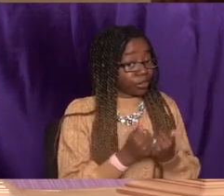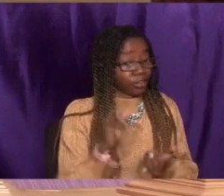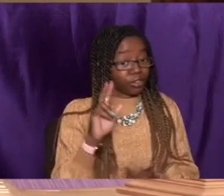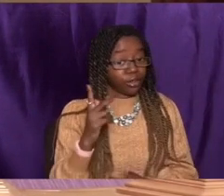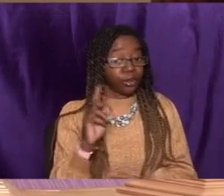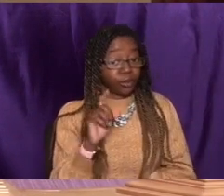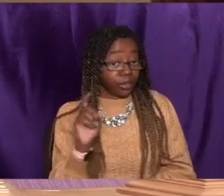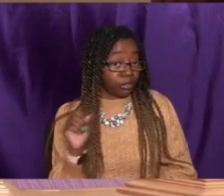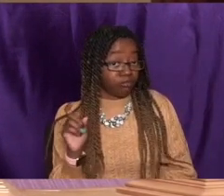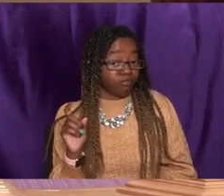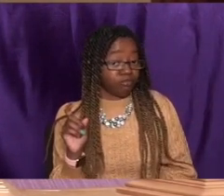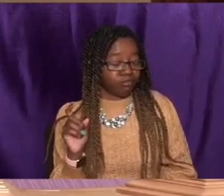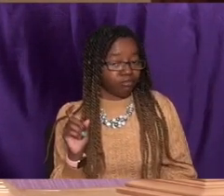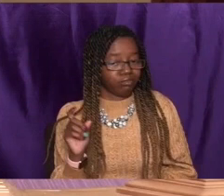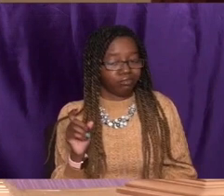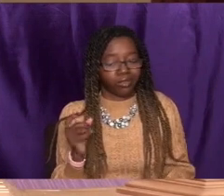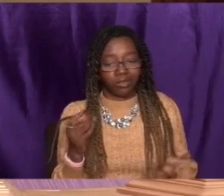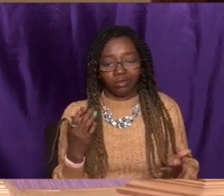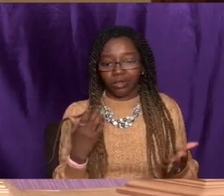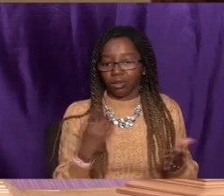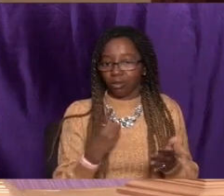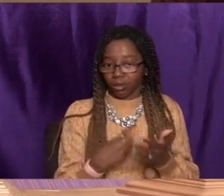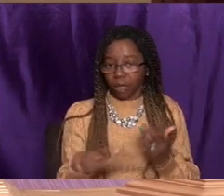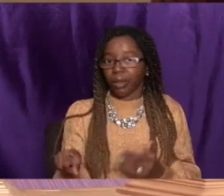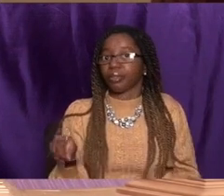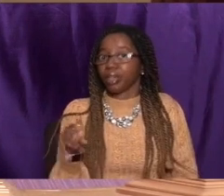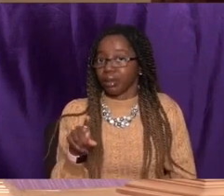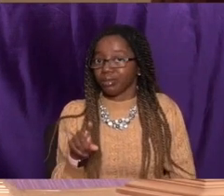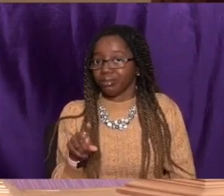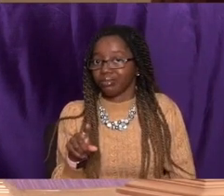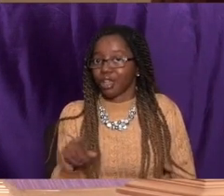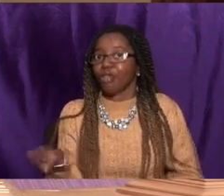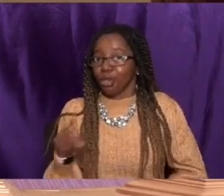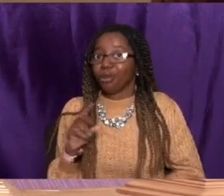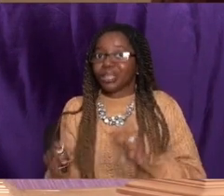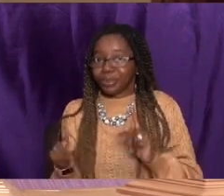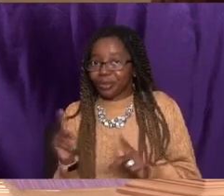question. What about them?